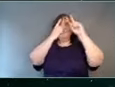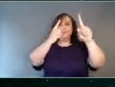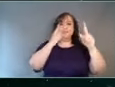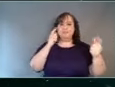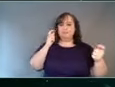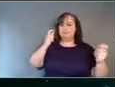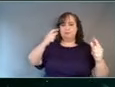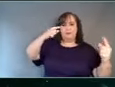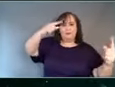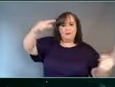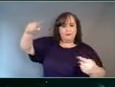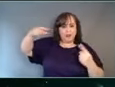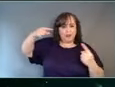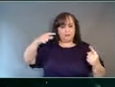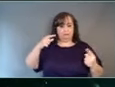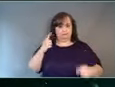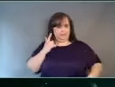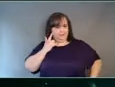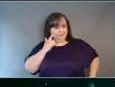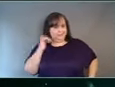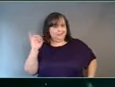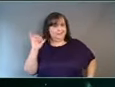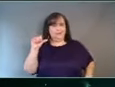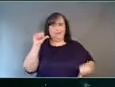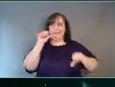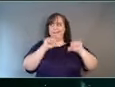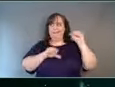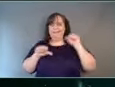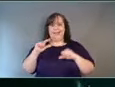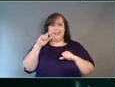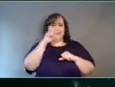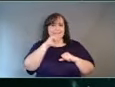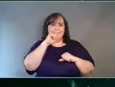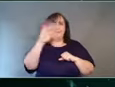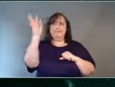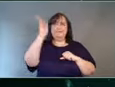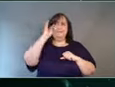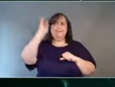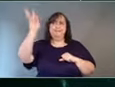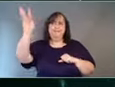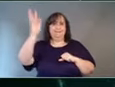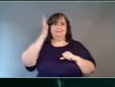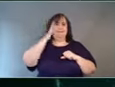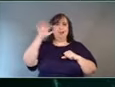is going to crash a spacecraft into an asteroid, but let's learn more about DART.